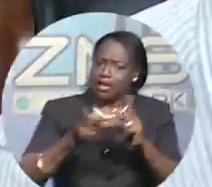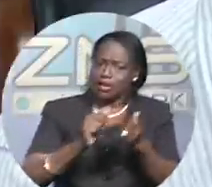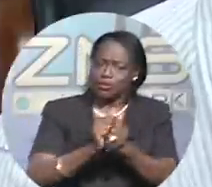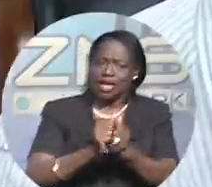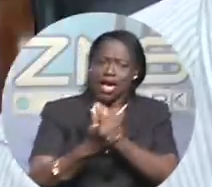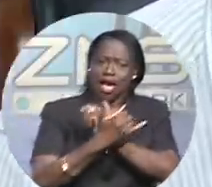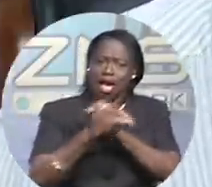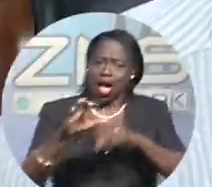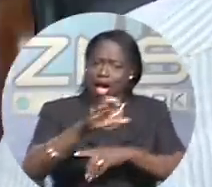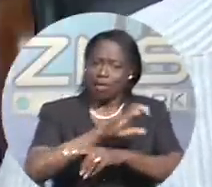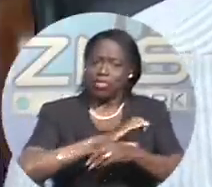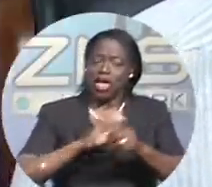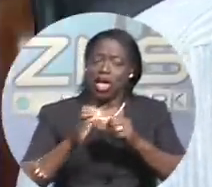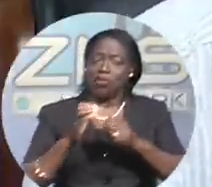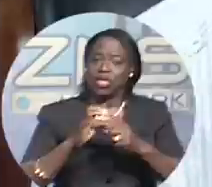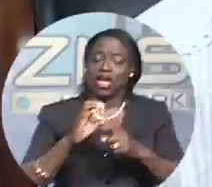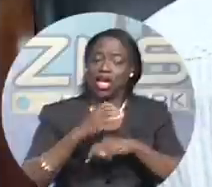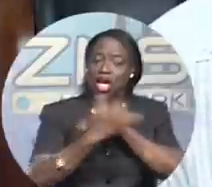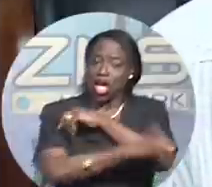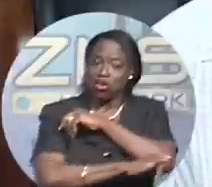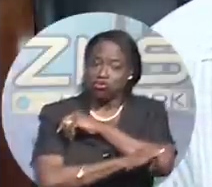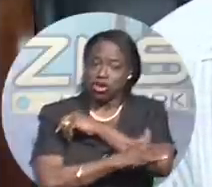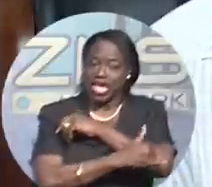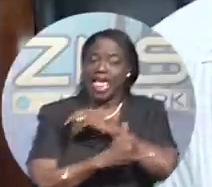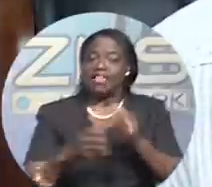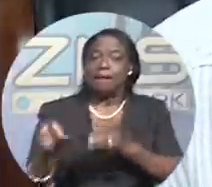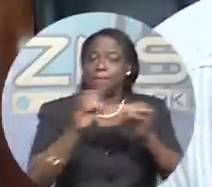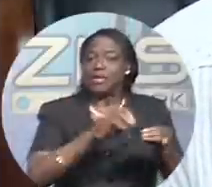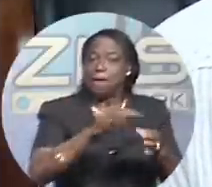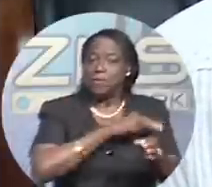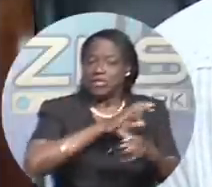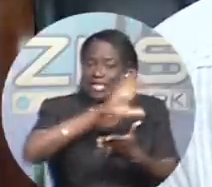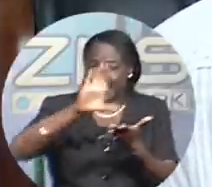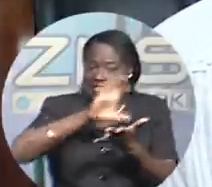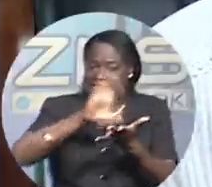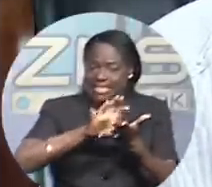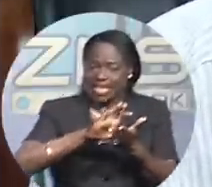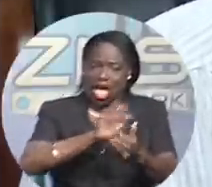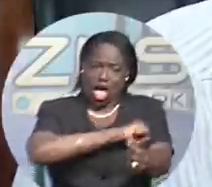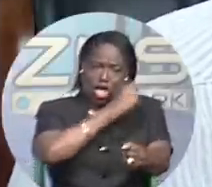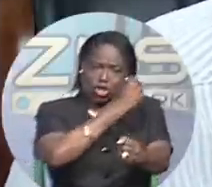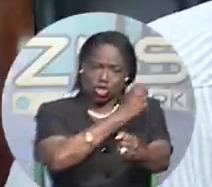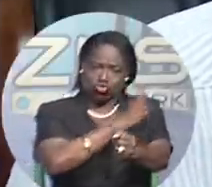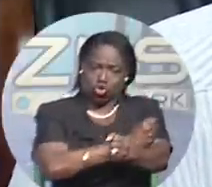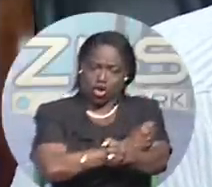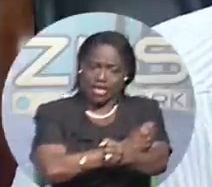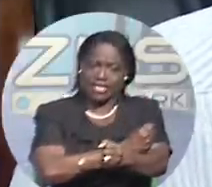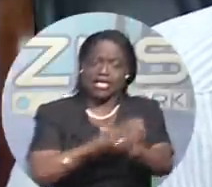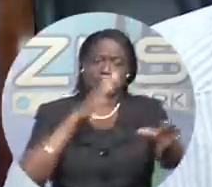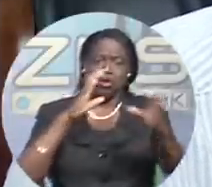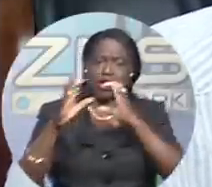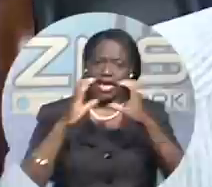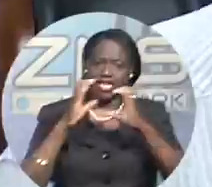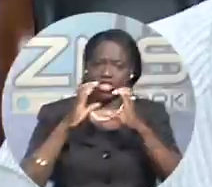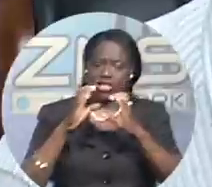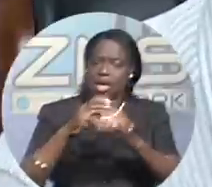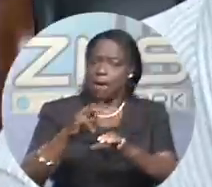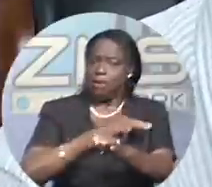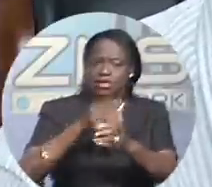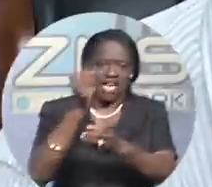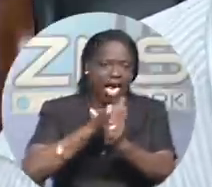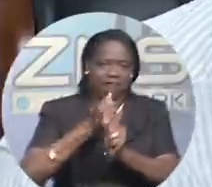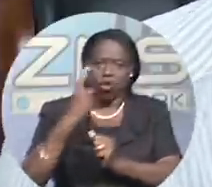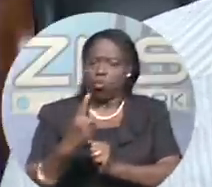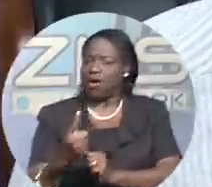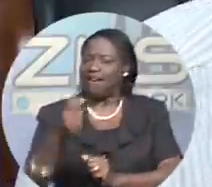at the center. We feel it's the strongest form of communication there is music. It relates on a very basic level that everyone understands, and I